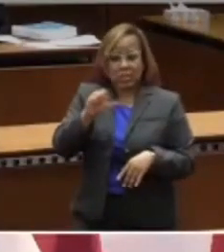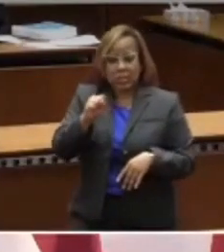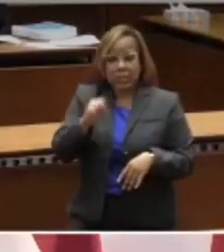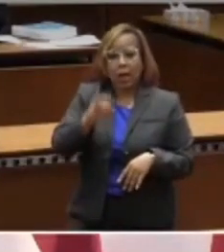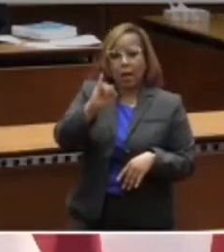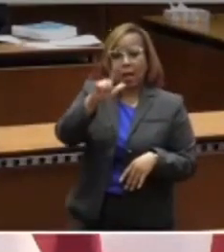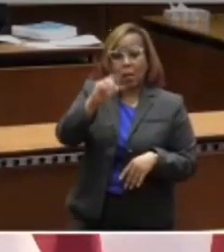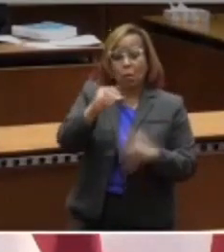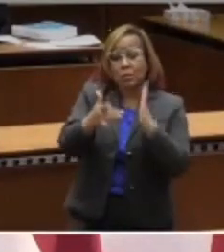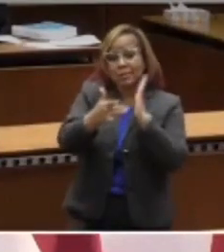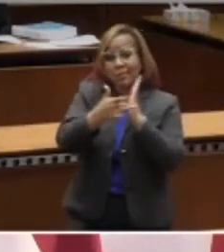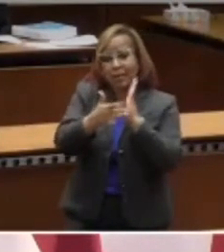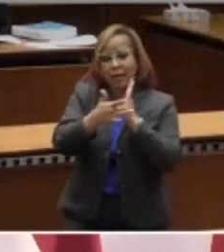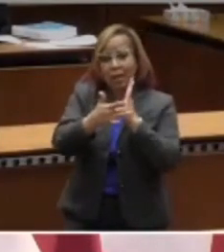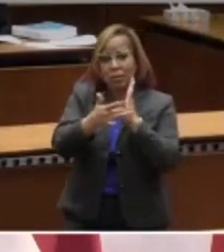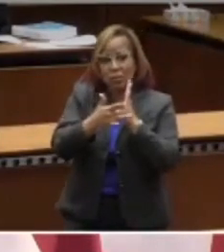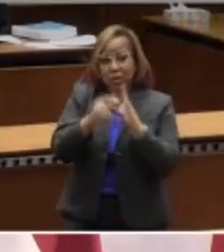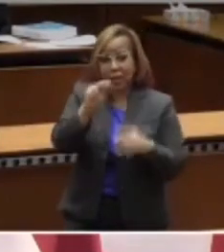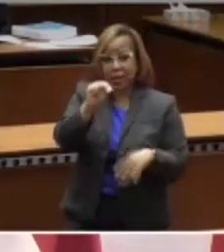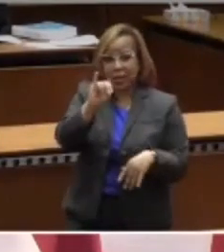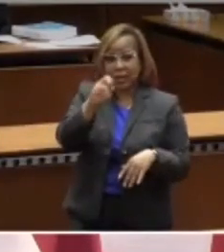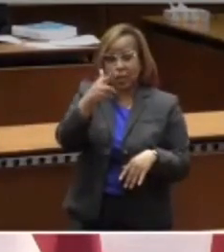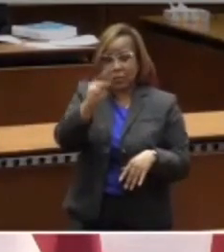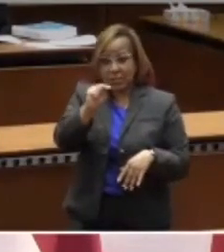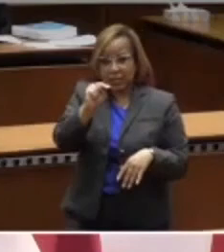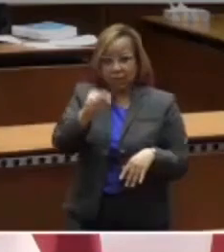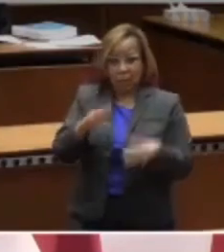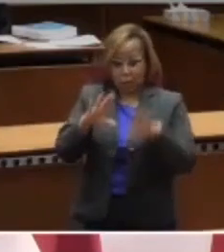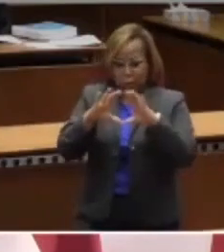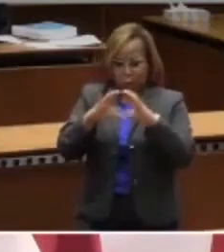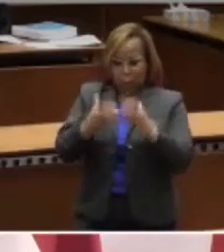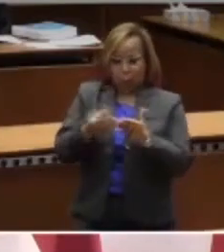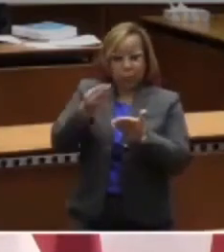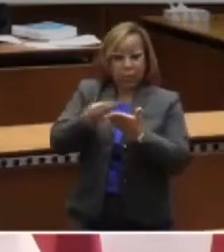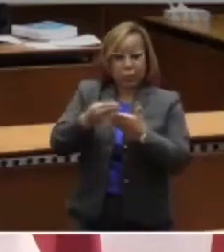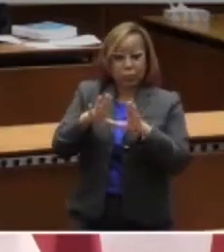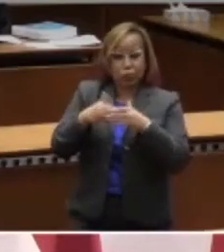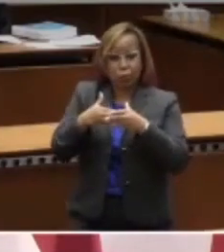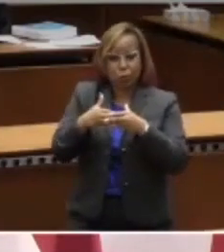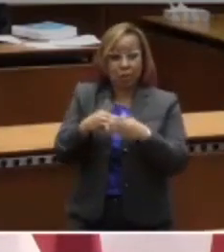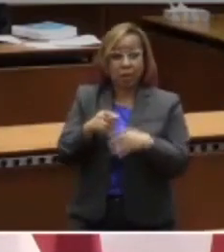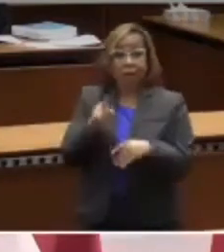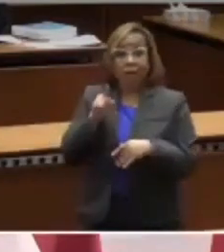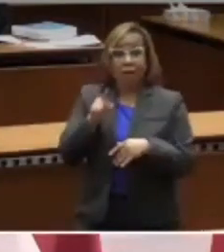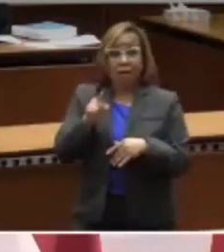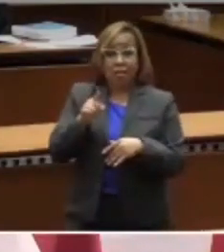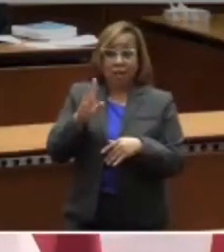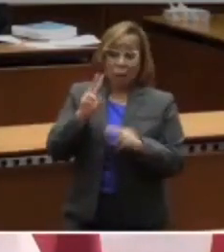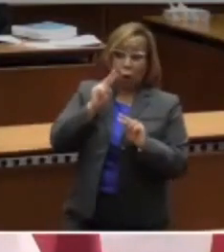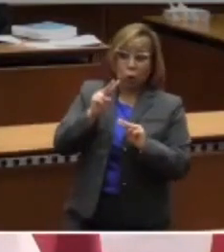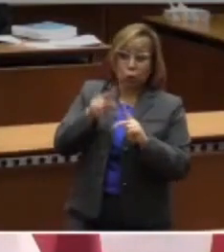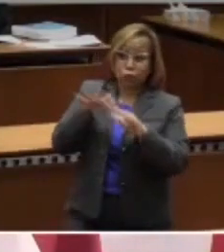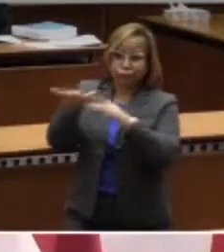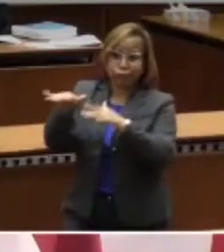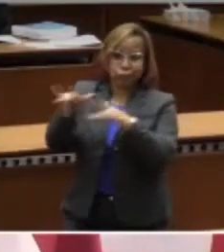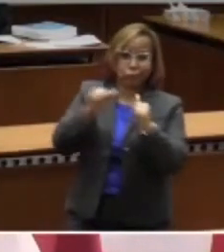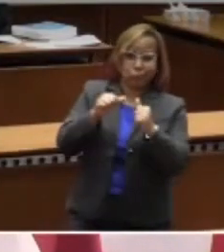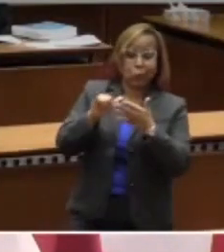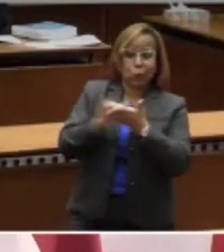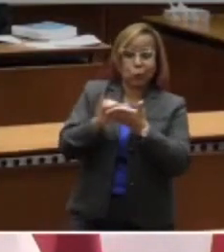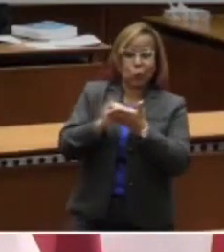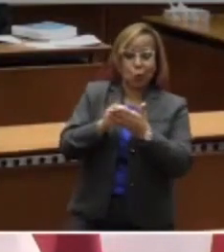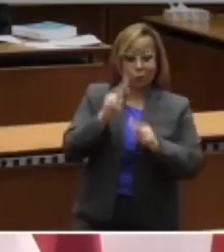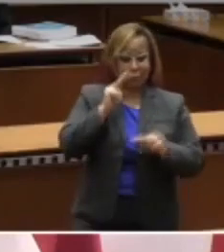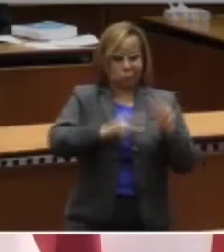ILO technology, and Nielsen Global Consumer Group look to leave New York and assess the